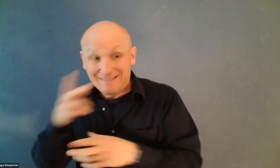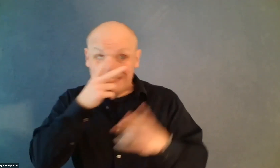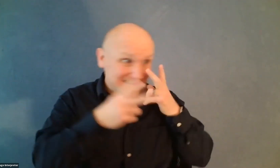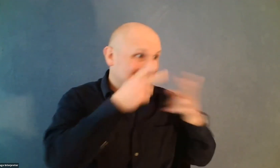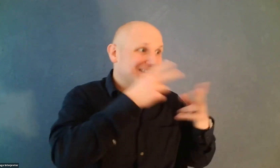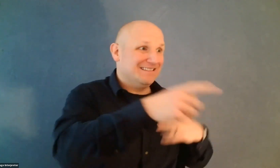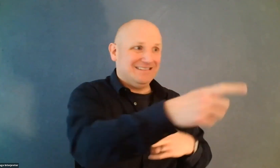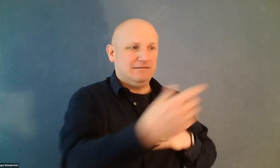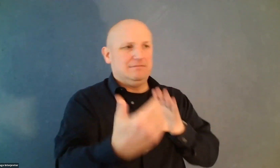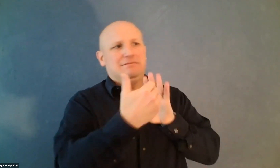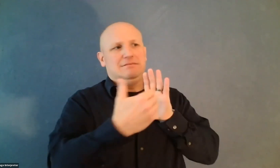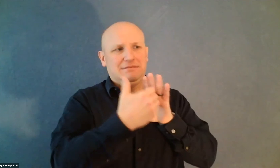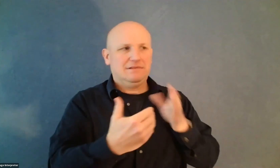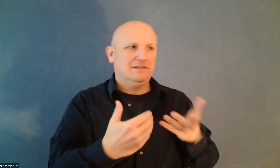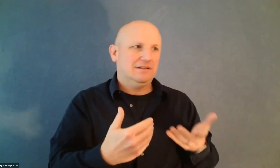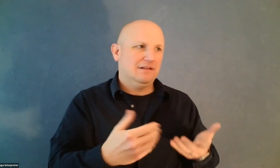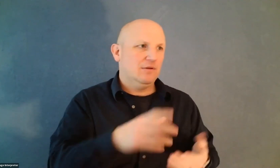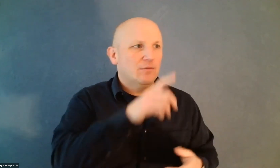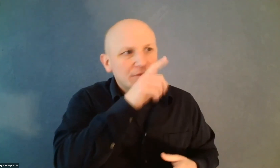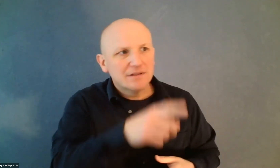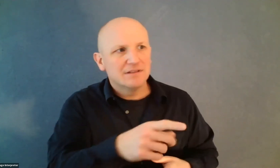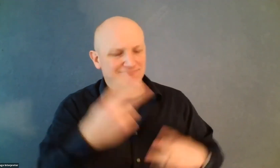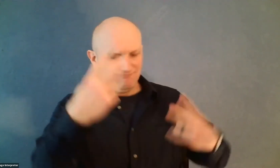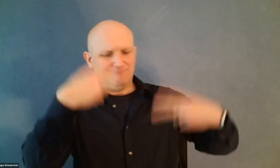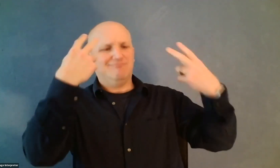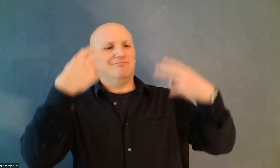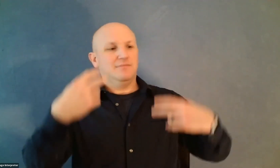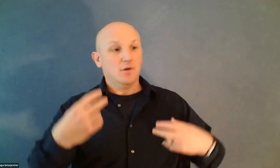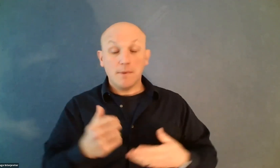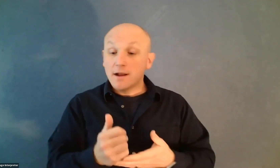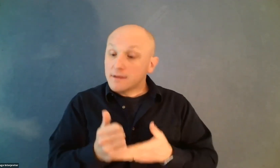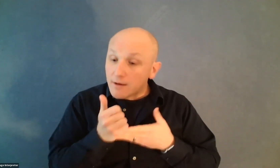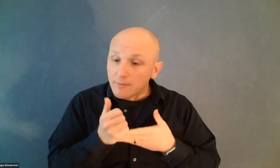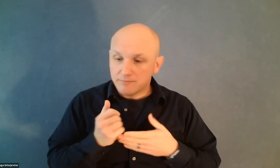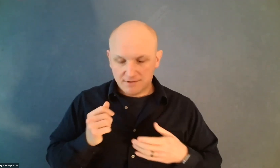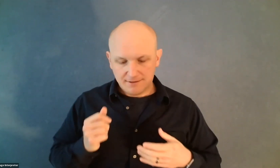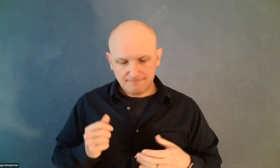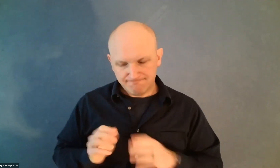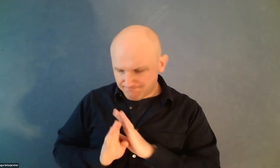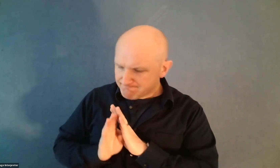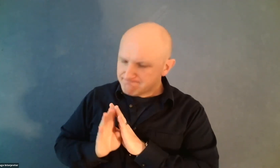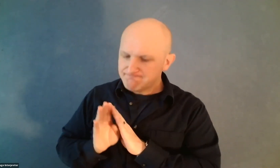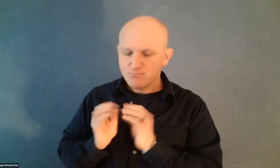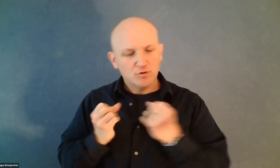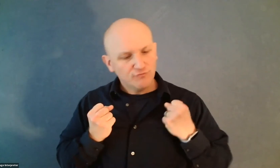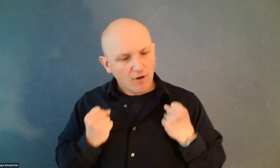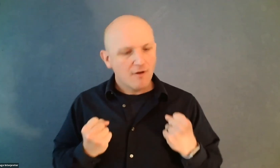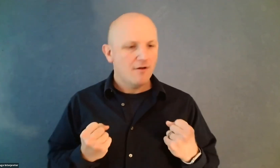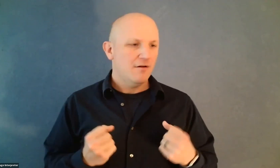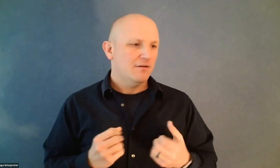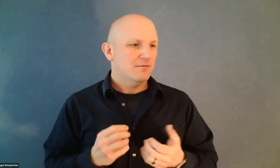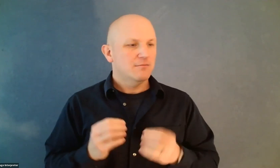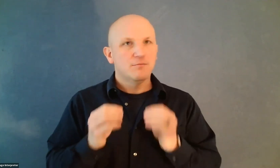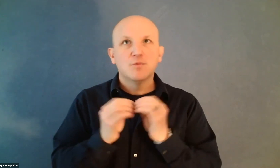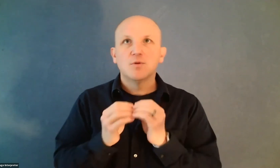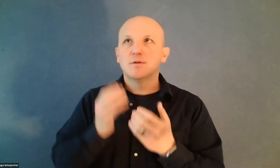has shaped me. It's made me stronger. It's helped me to find myself, and along with that